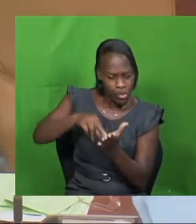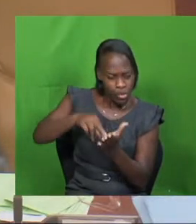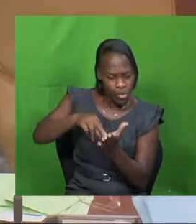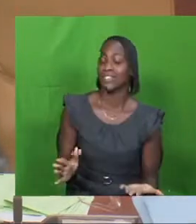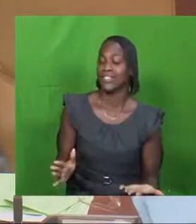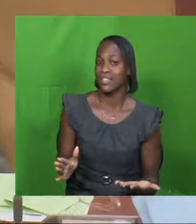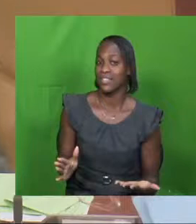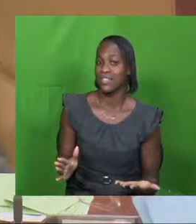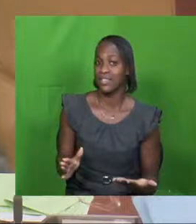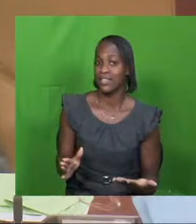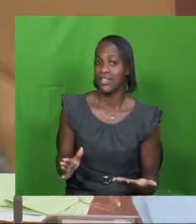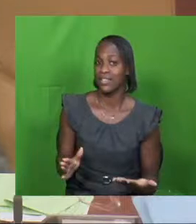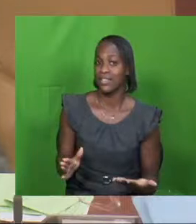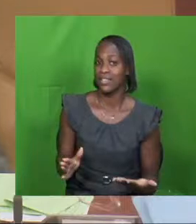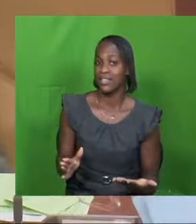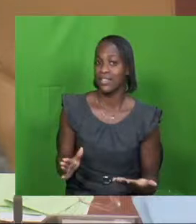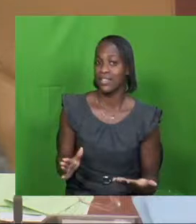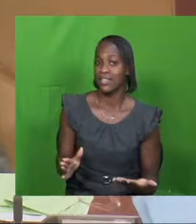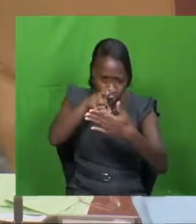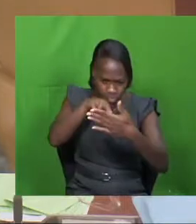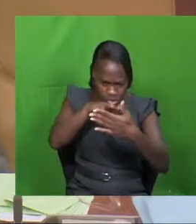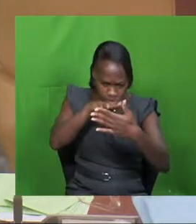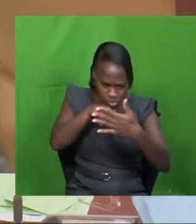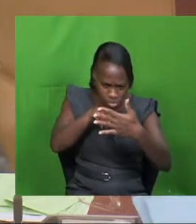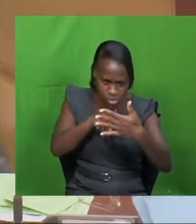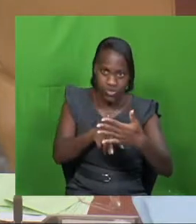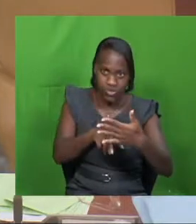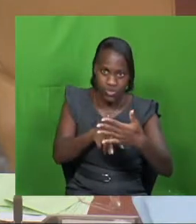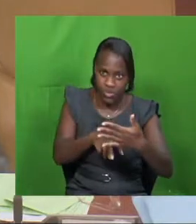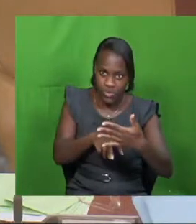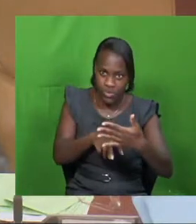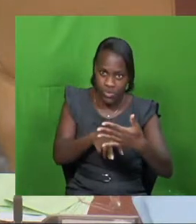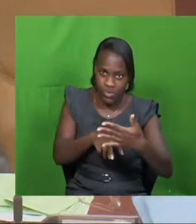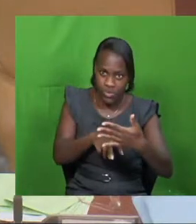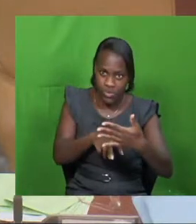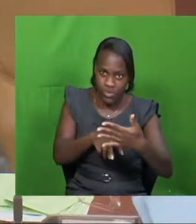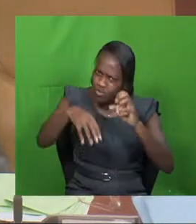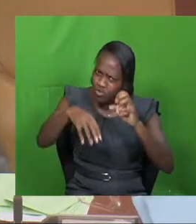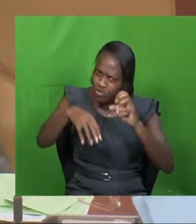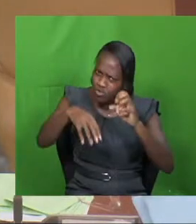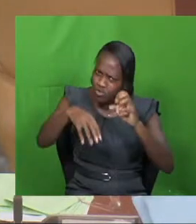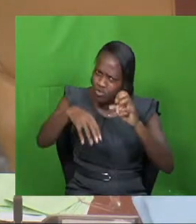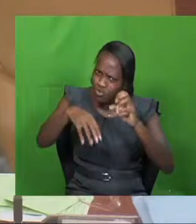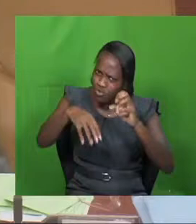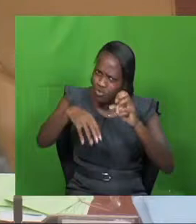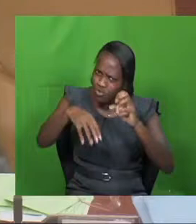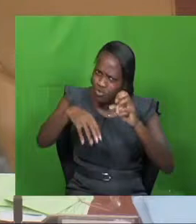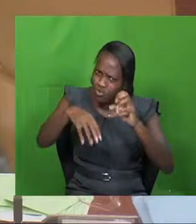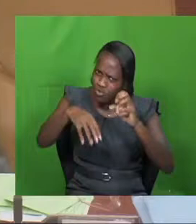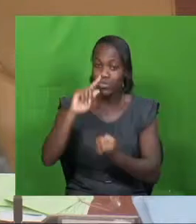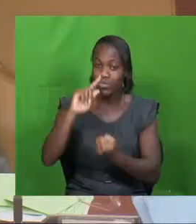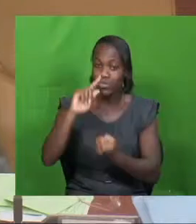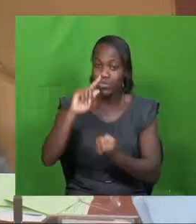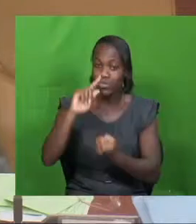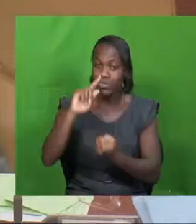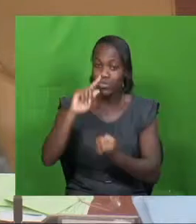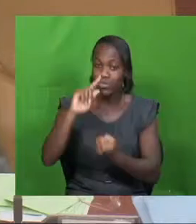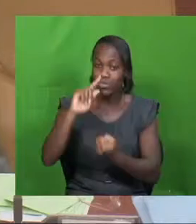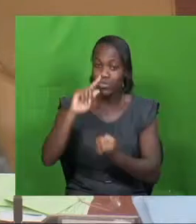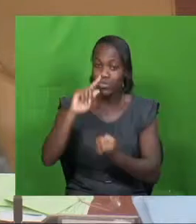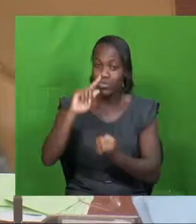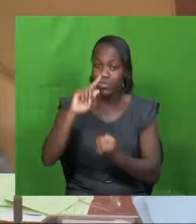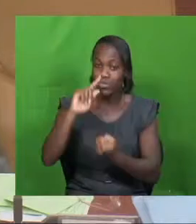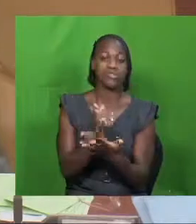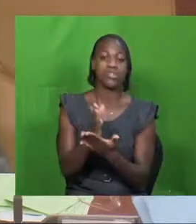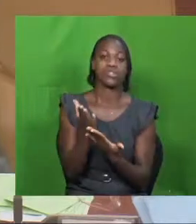must read and make input to be able to assist government to govern as well. But